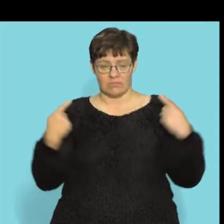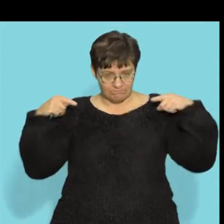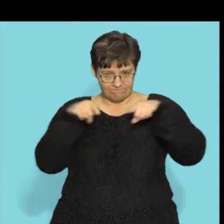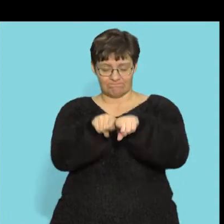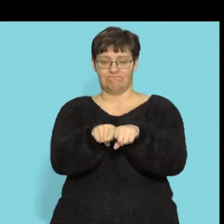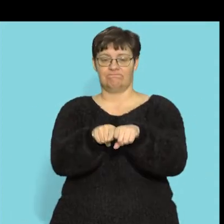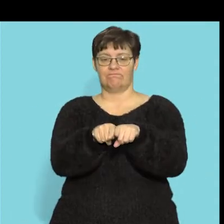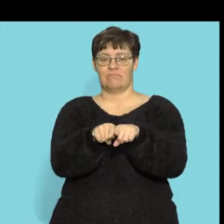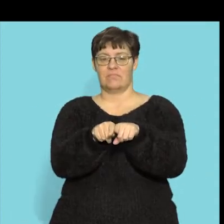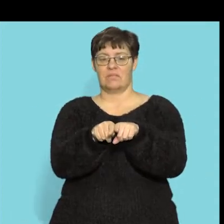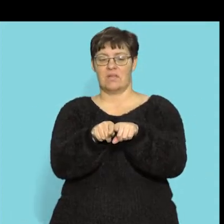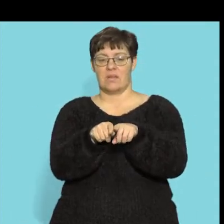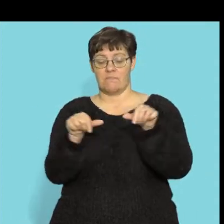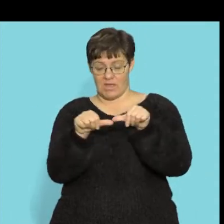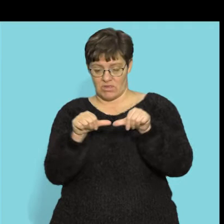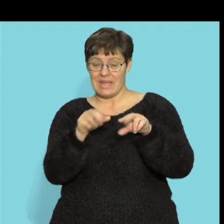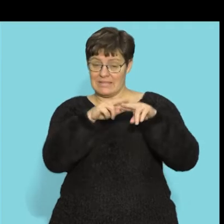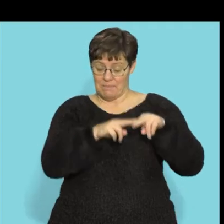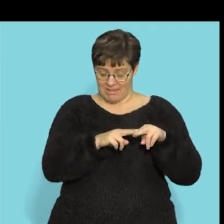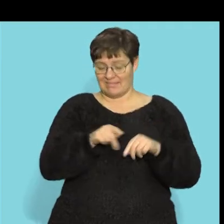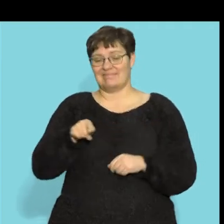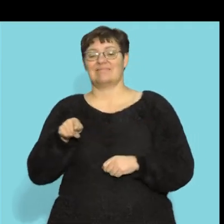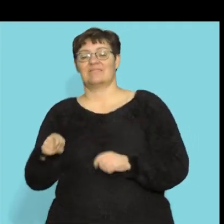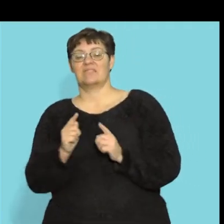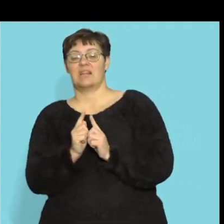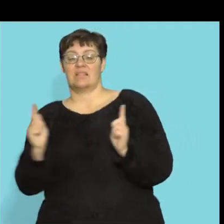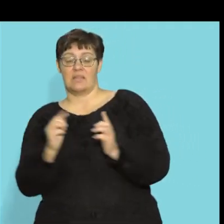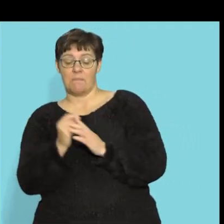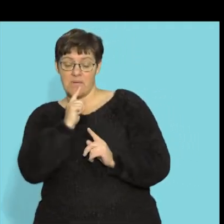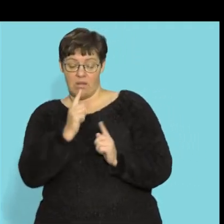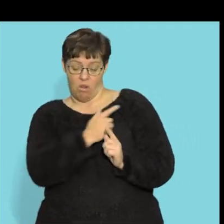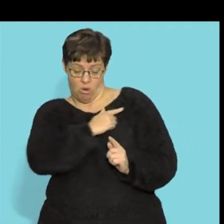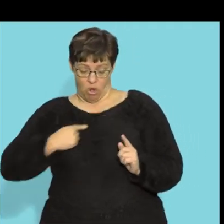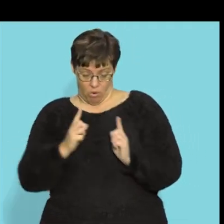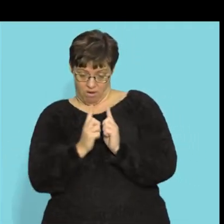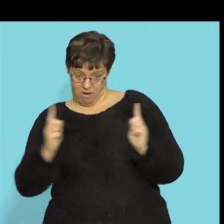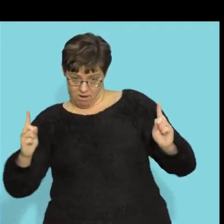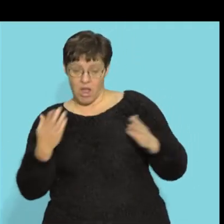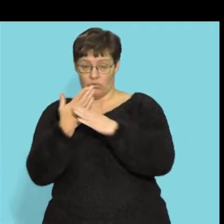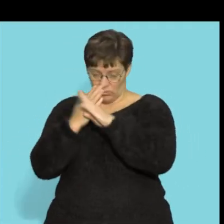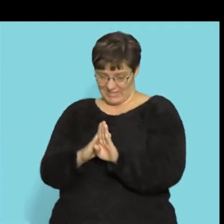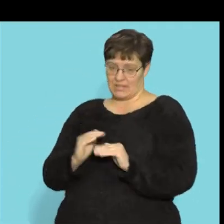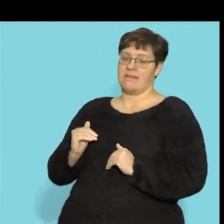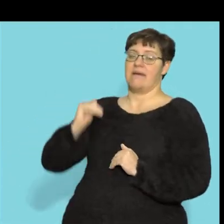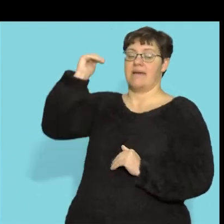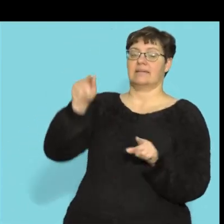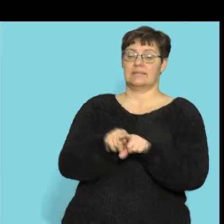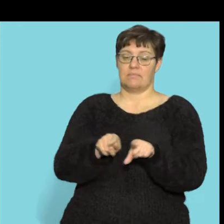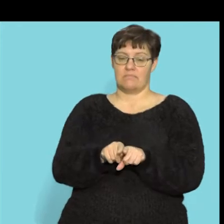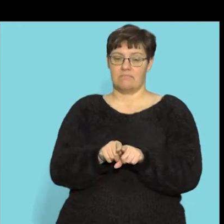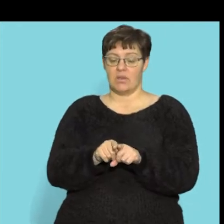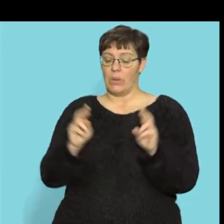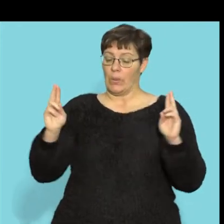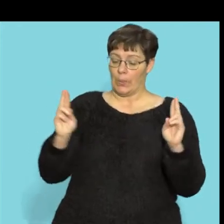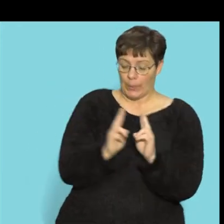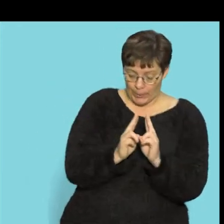is actually directly proportional to length. Meaning, the greater the length, the greater the